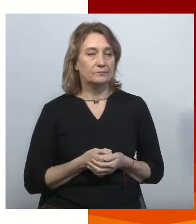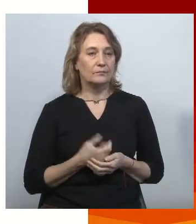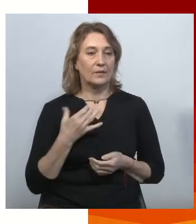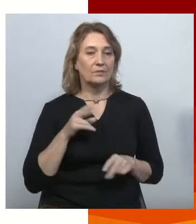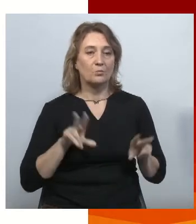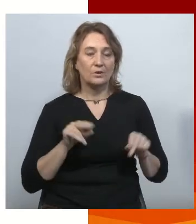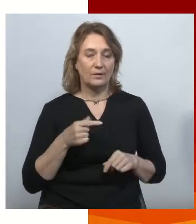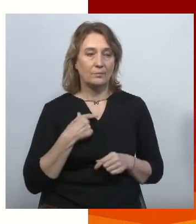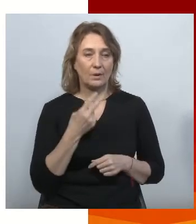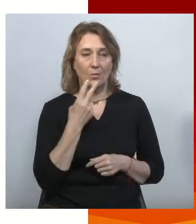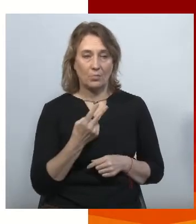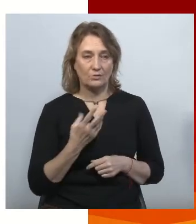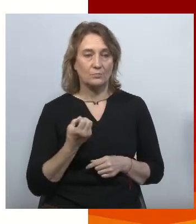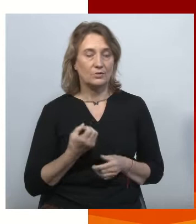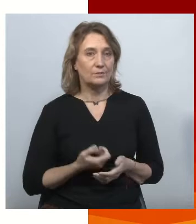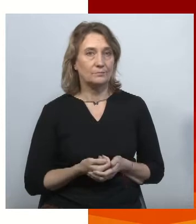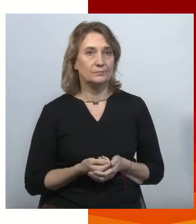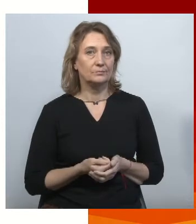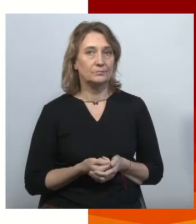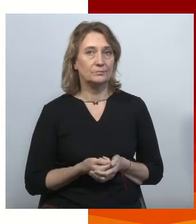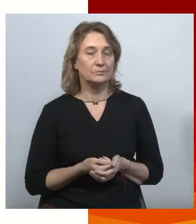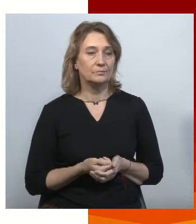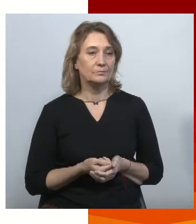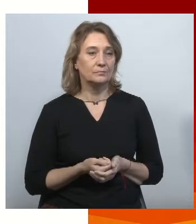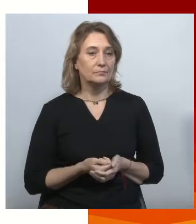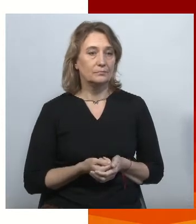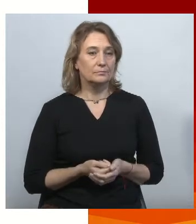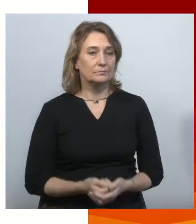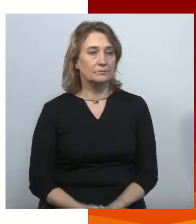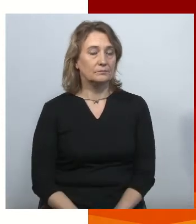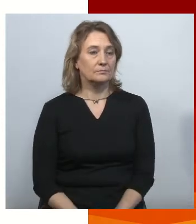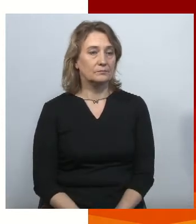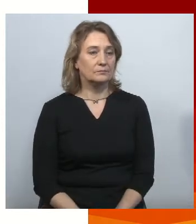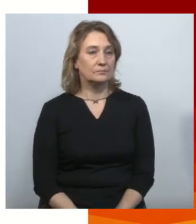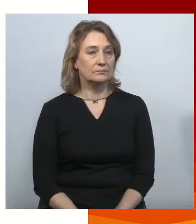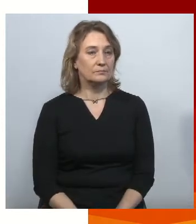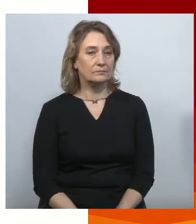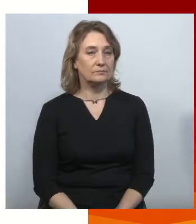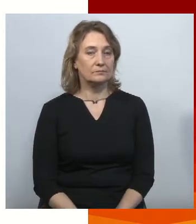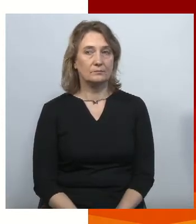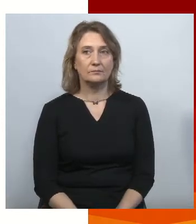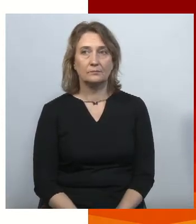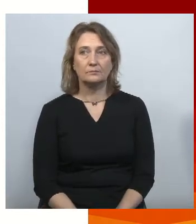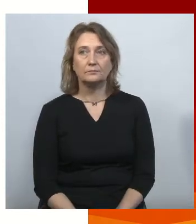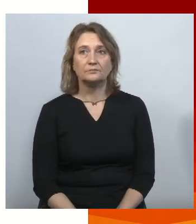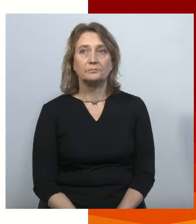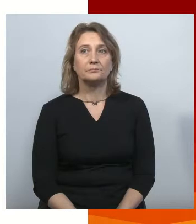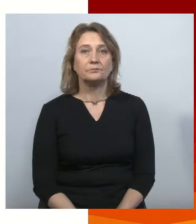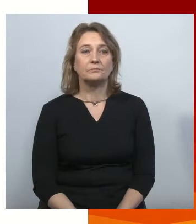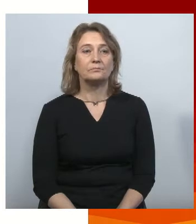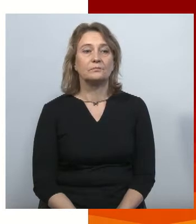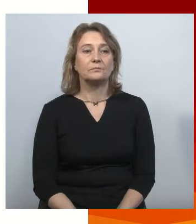hope that we will see the next slide where this information is located.